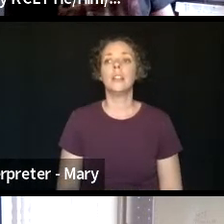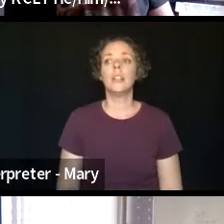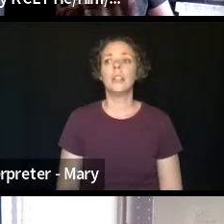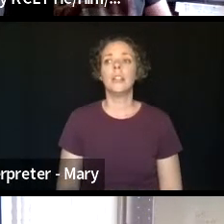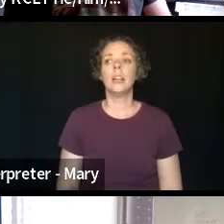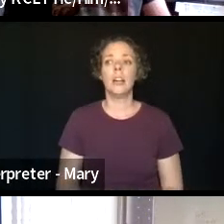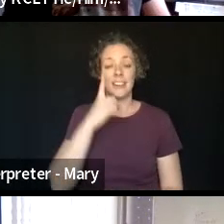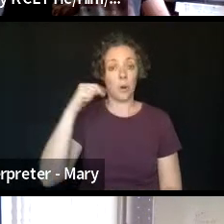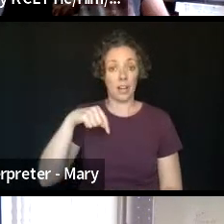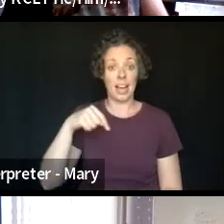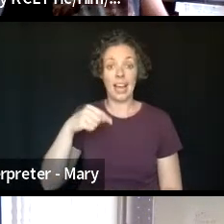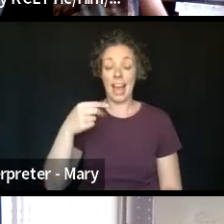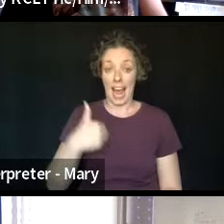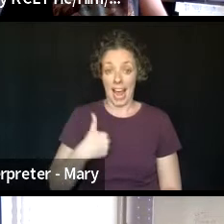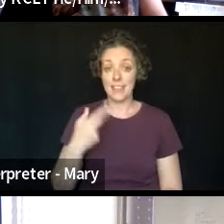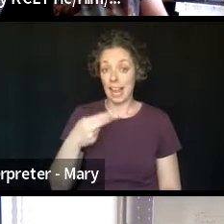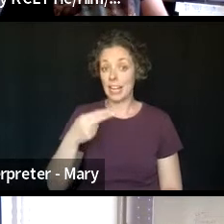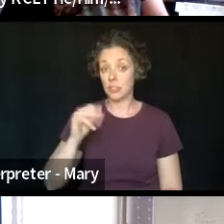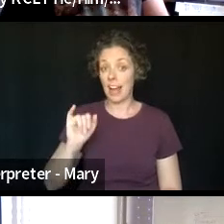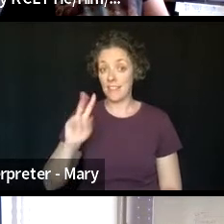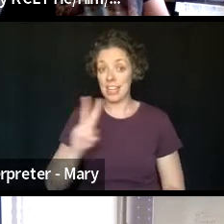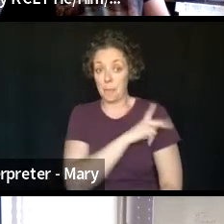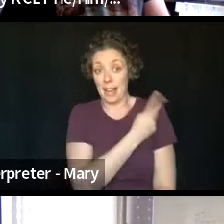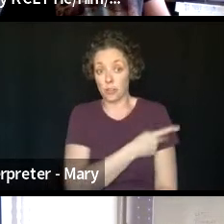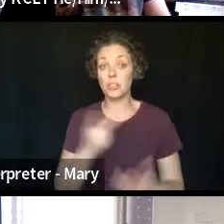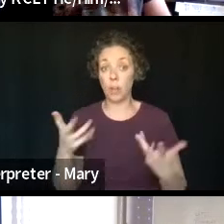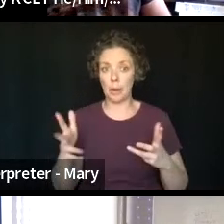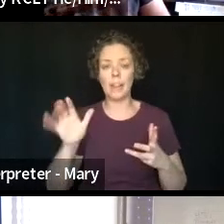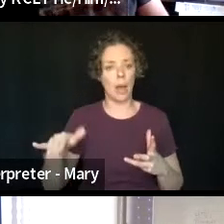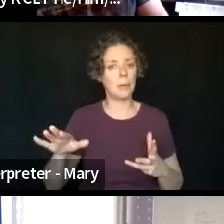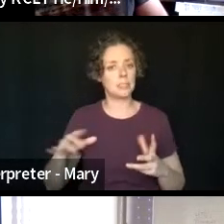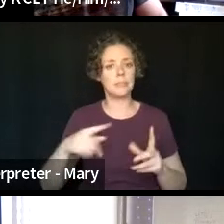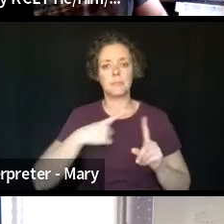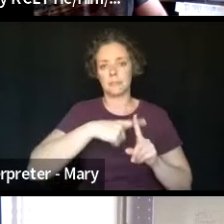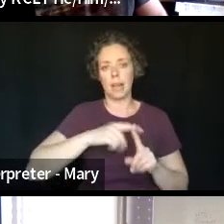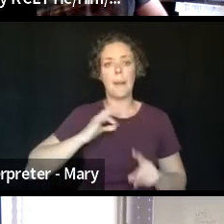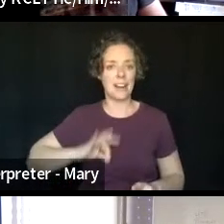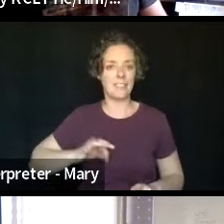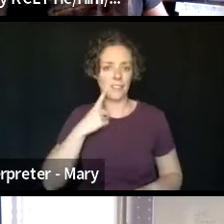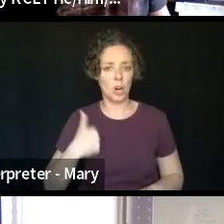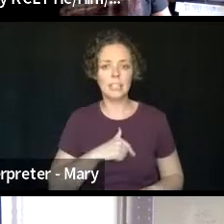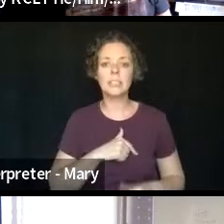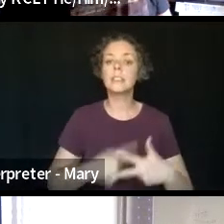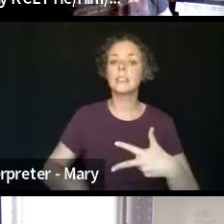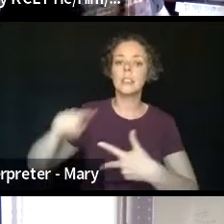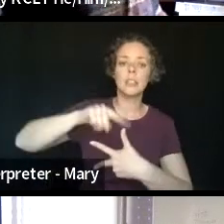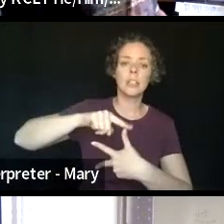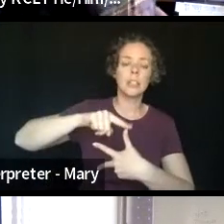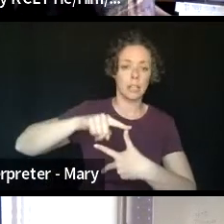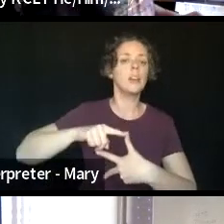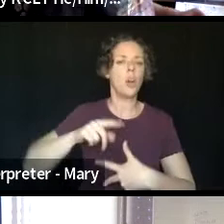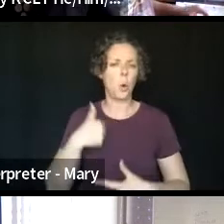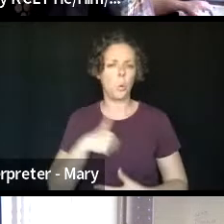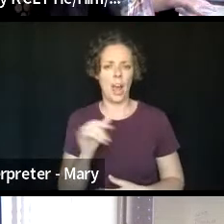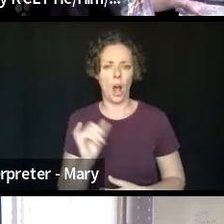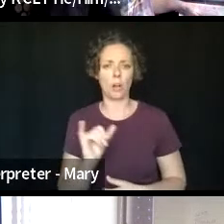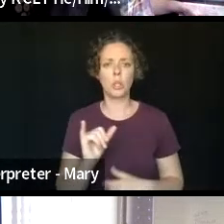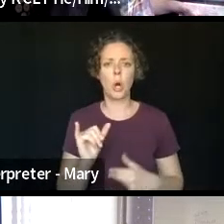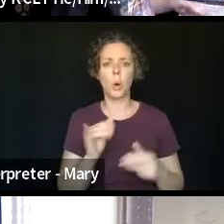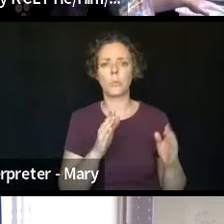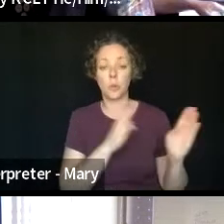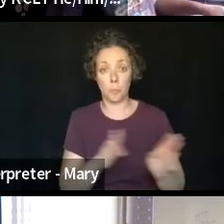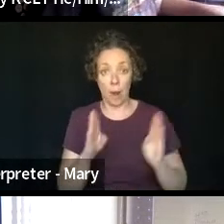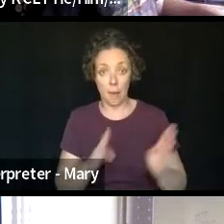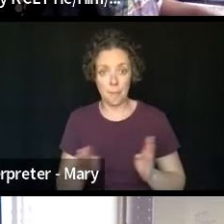having HIV patients was actually an advantage for us. So we also do PrEP, and so we were offering that as well, because that's obviously